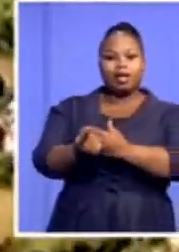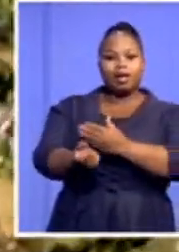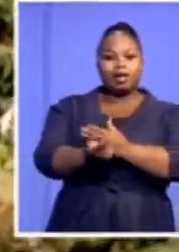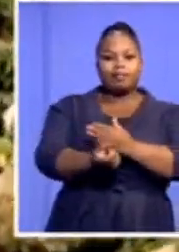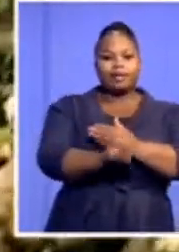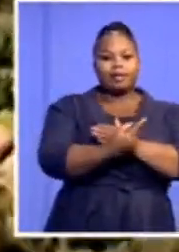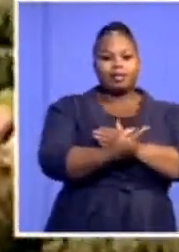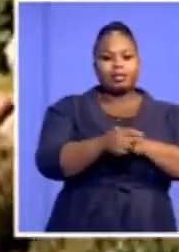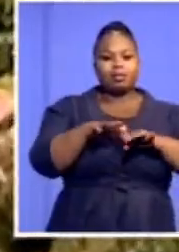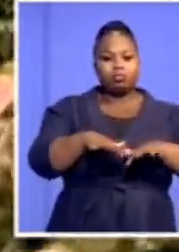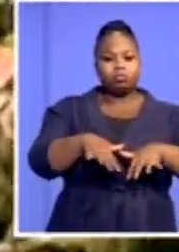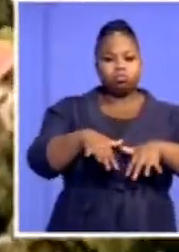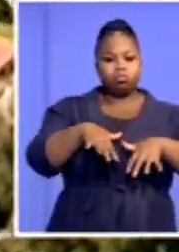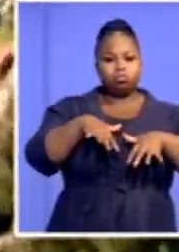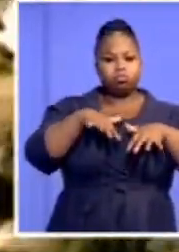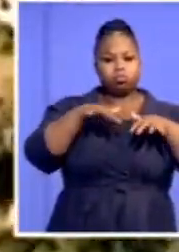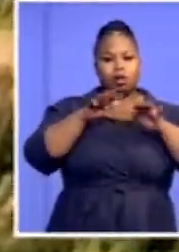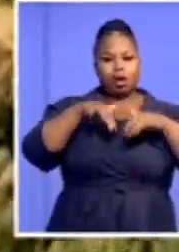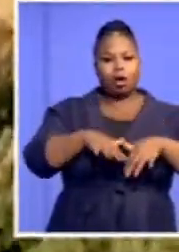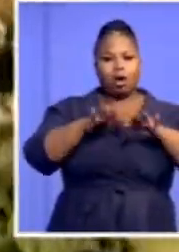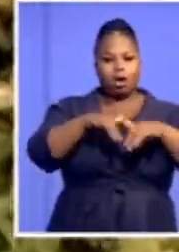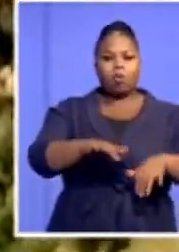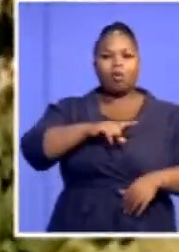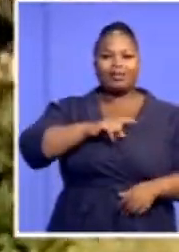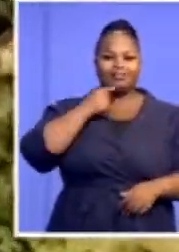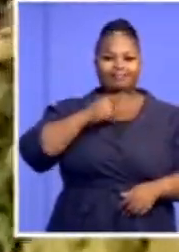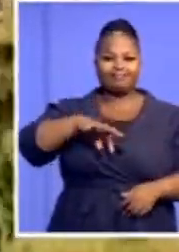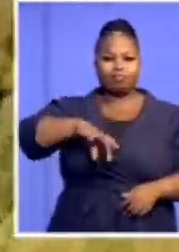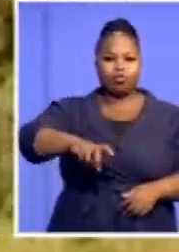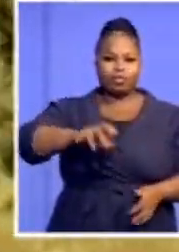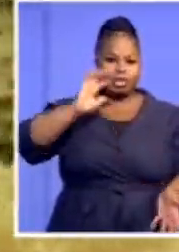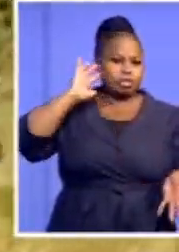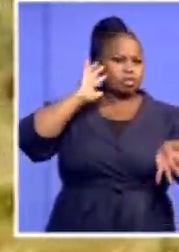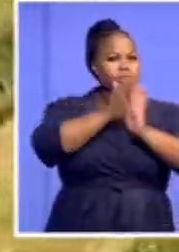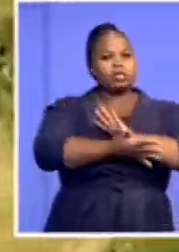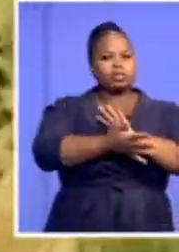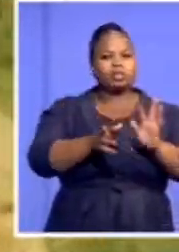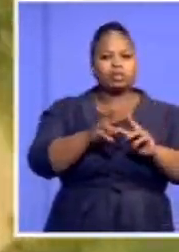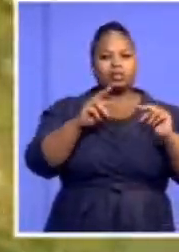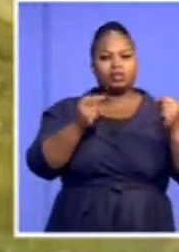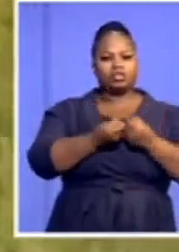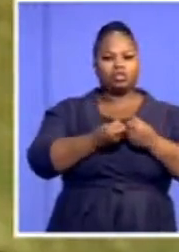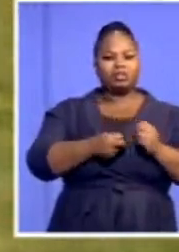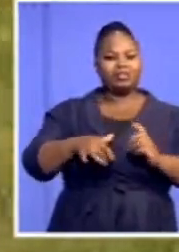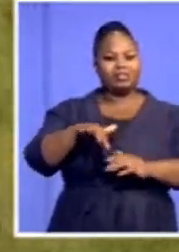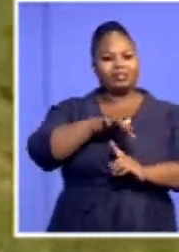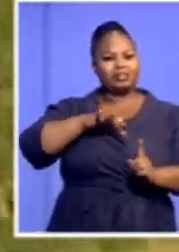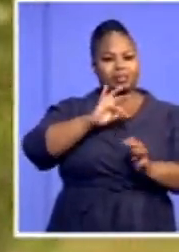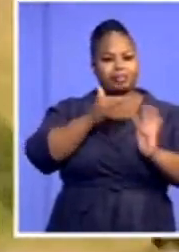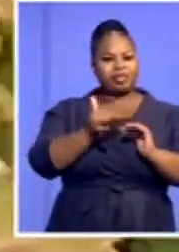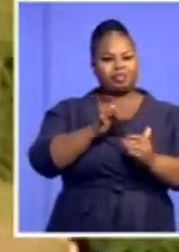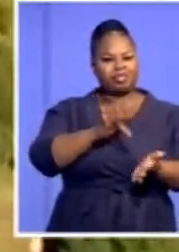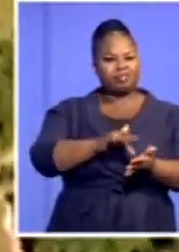KwaZulu-Natal classified as a provincial disaster. The head of the National Disaster Management Centre yesterday saying that in terms